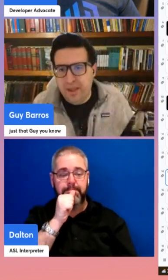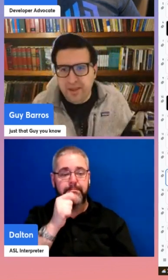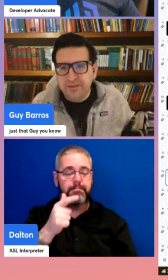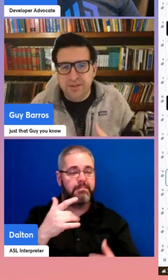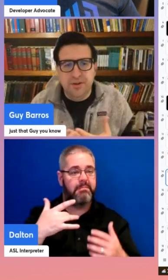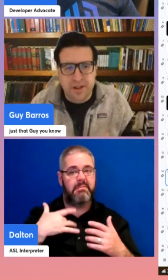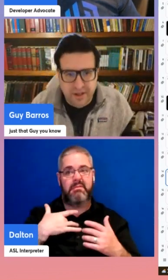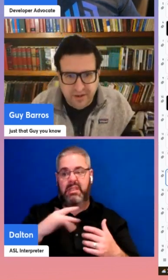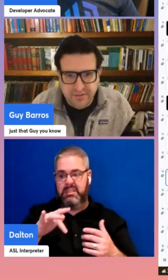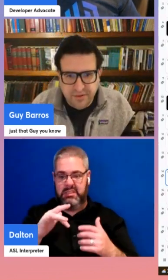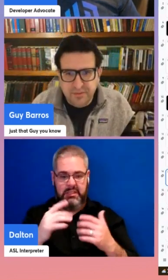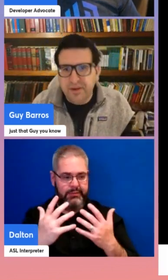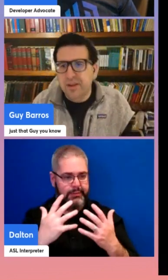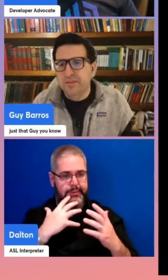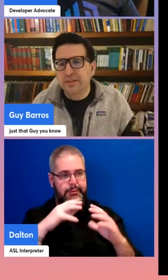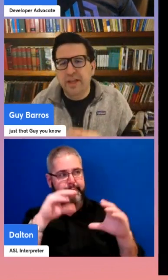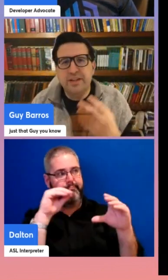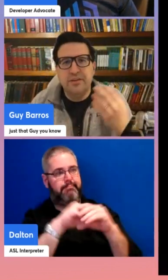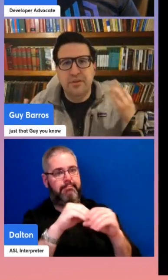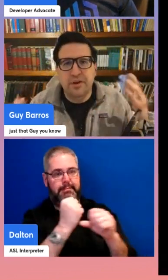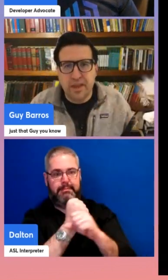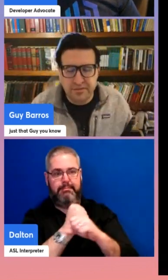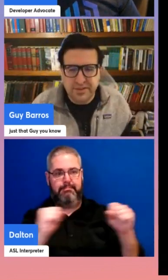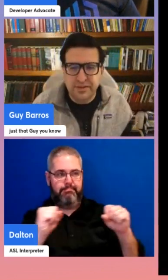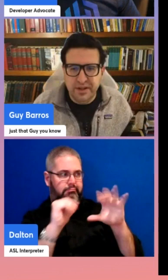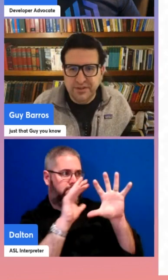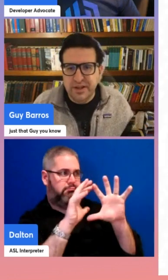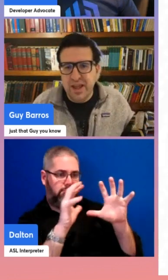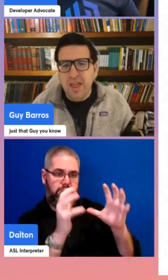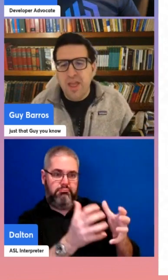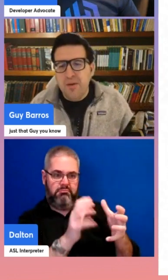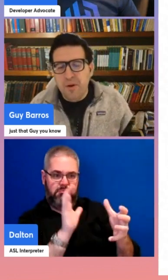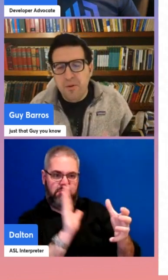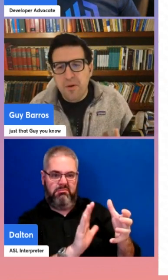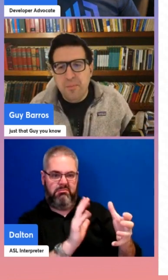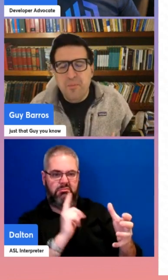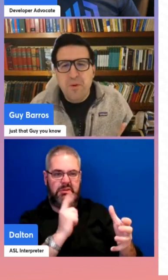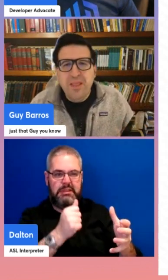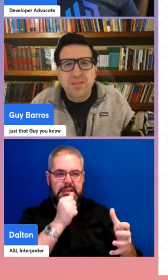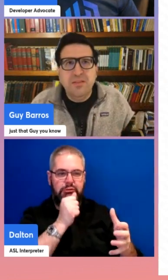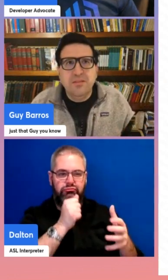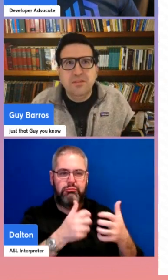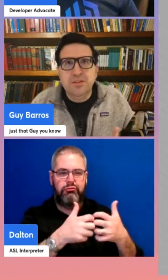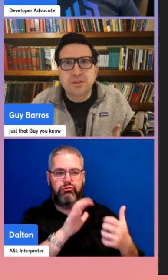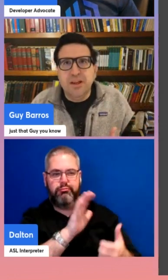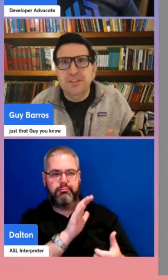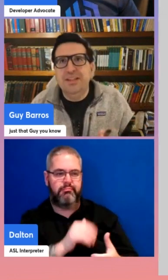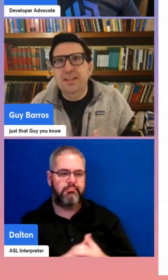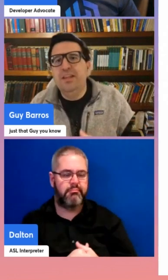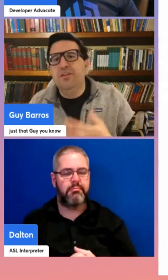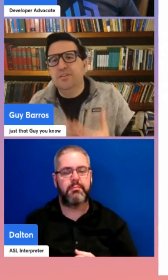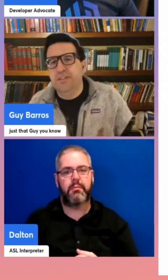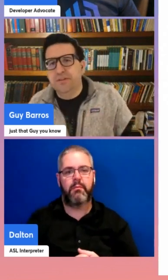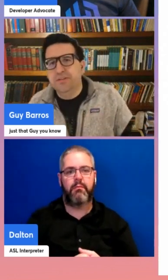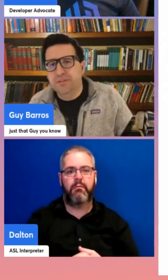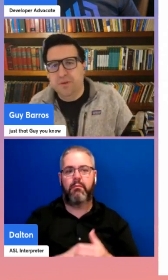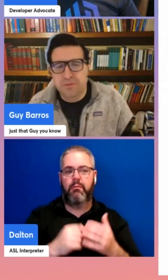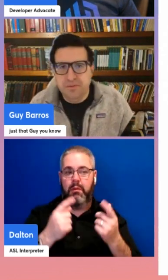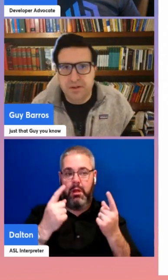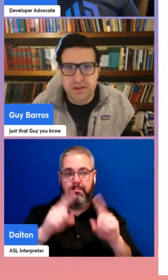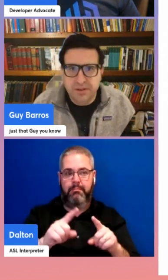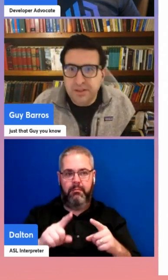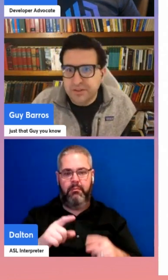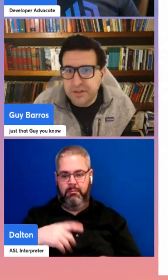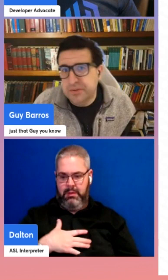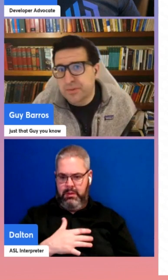in a secure enclave, right? So that's kind of your KV secret engine. Well, but when do you actually need your secrets?